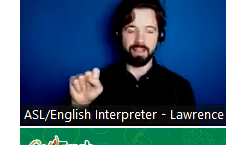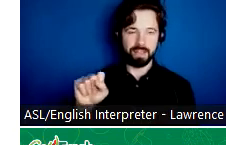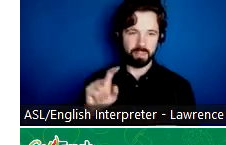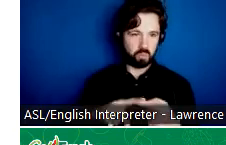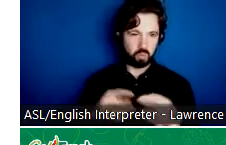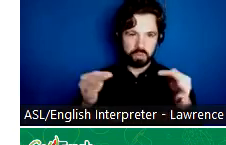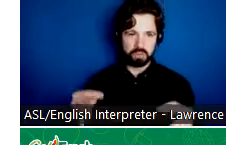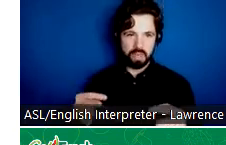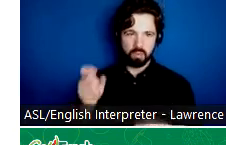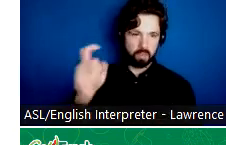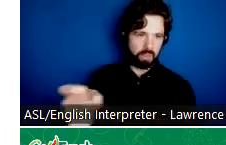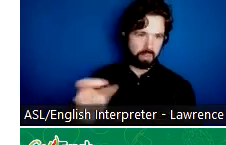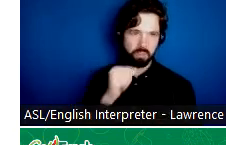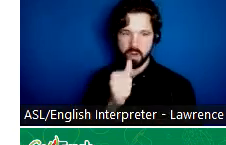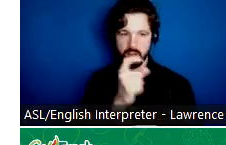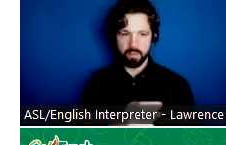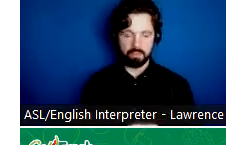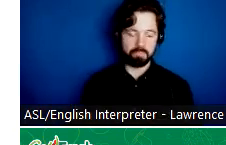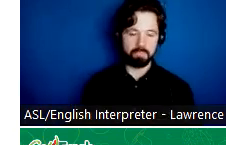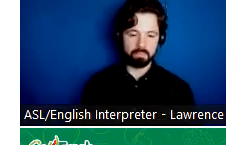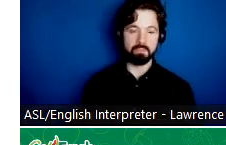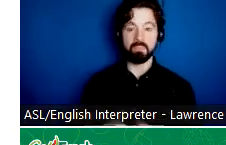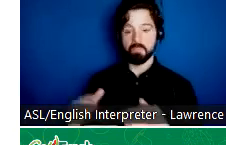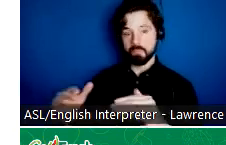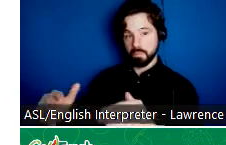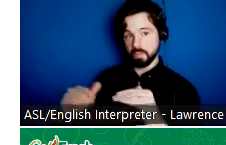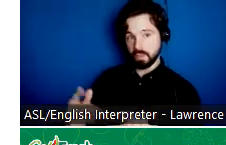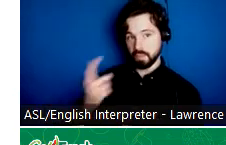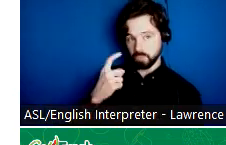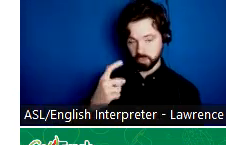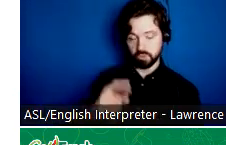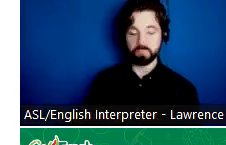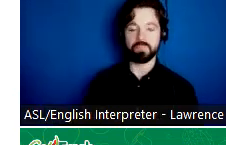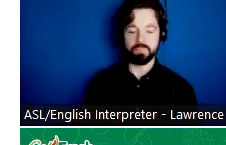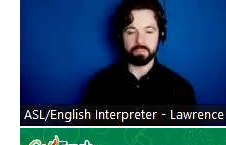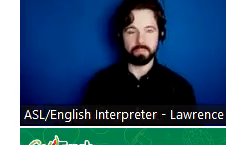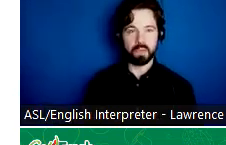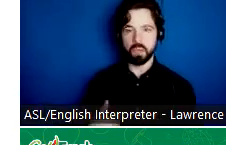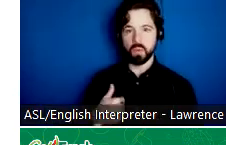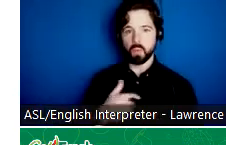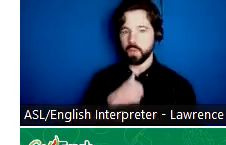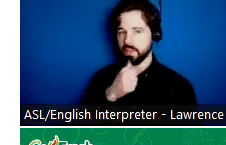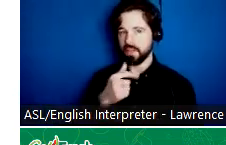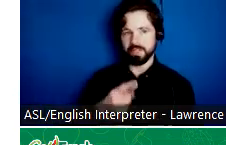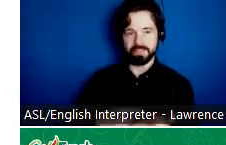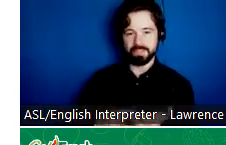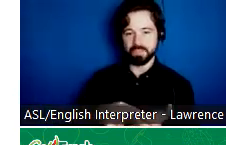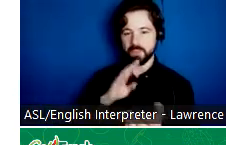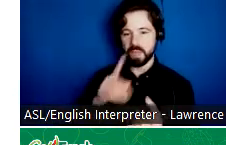Okay, next question, which was really good, which I know we didn't cover in the slide deck, was around expungement.